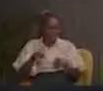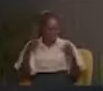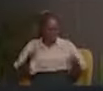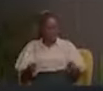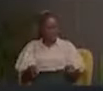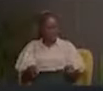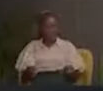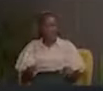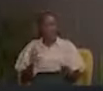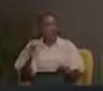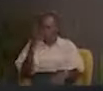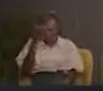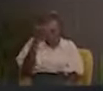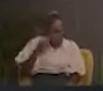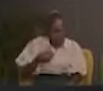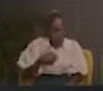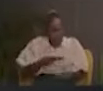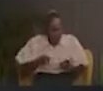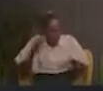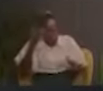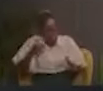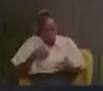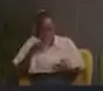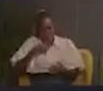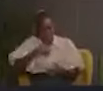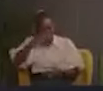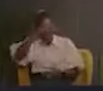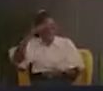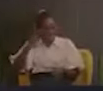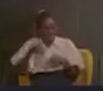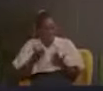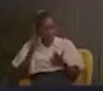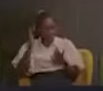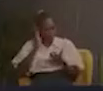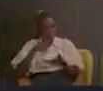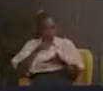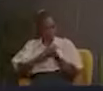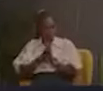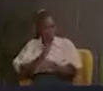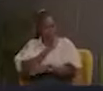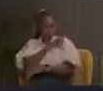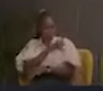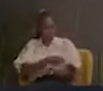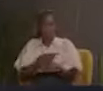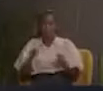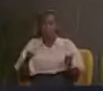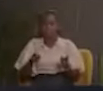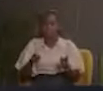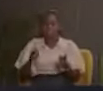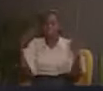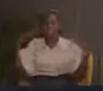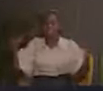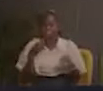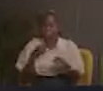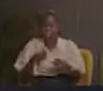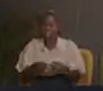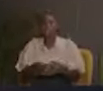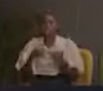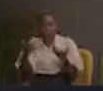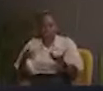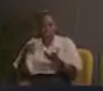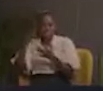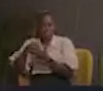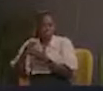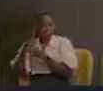seeing that I know not a man. He says, the Holy Ghost shall come upon you and the power of the highest shall overshadow you. And she said, be it unto me. She had